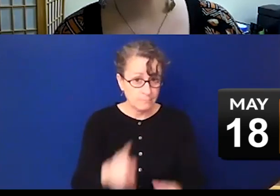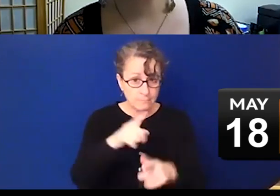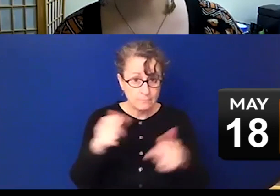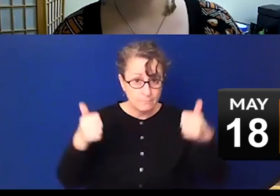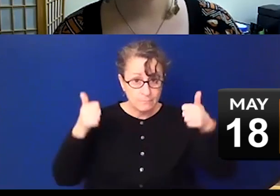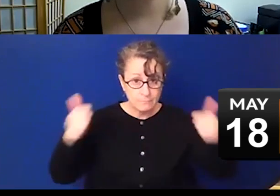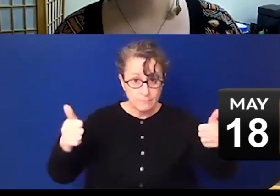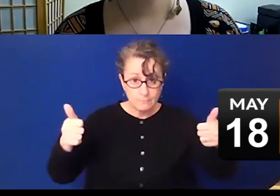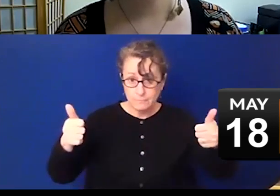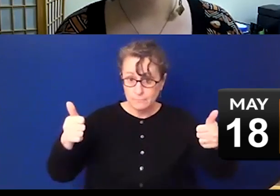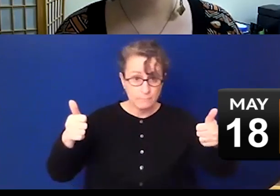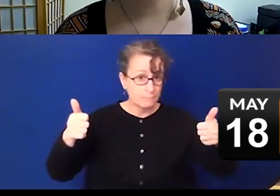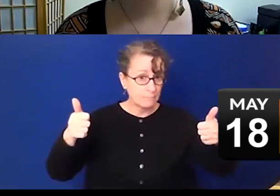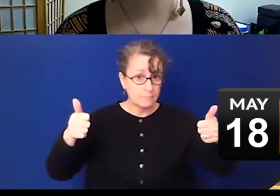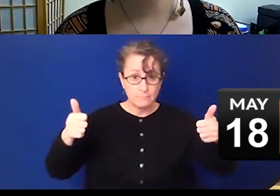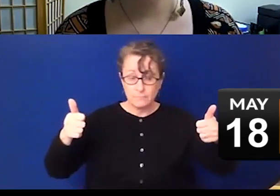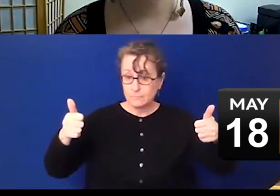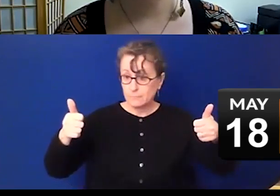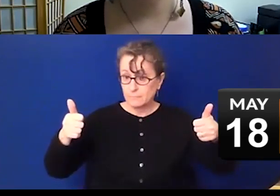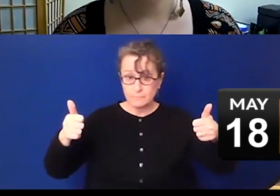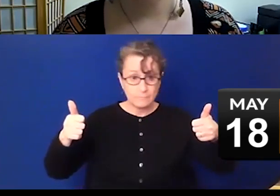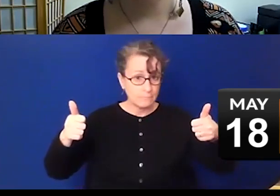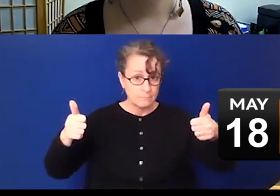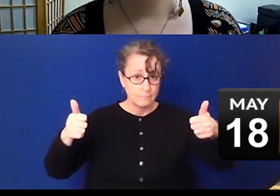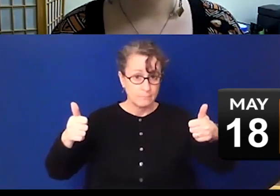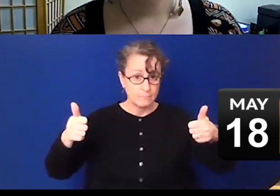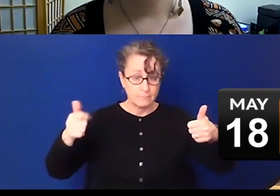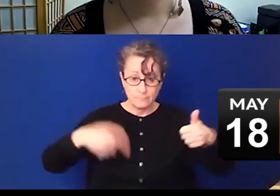Are those all the fingers?